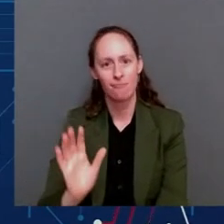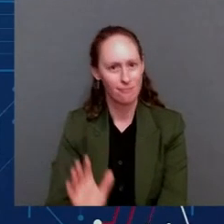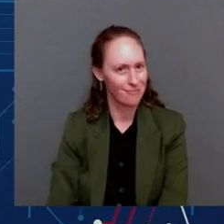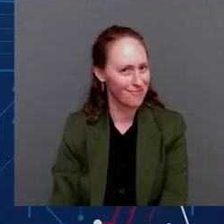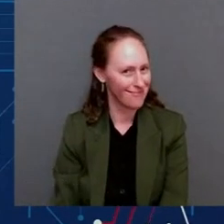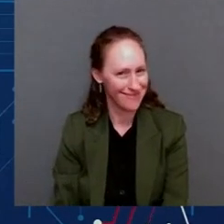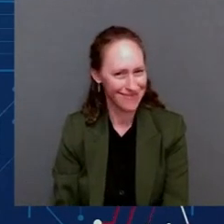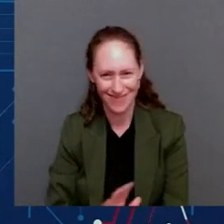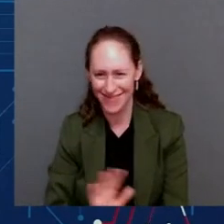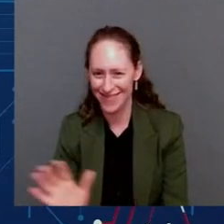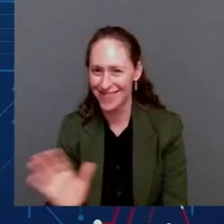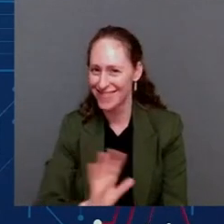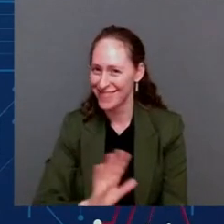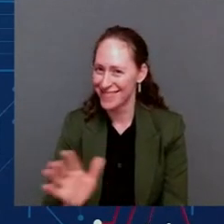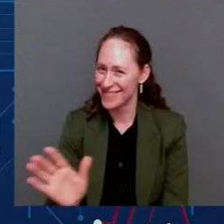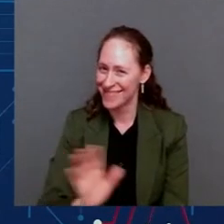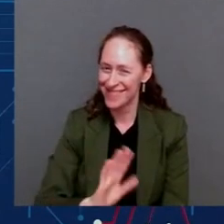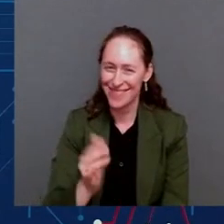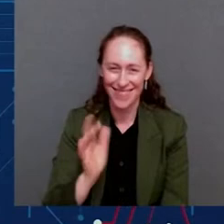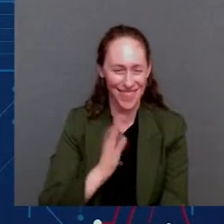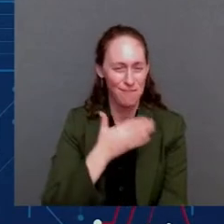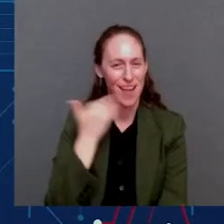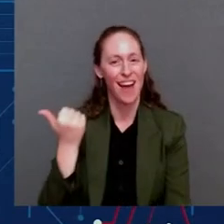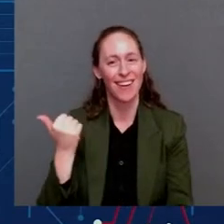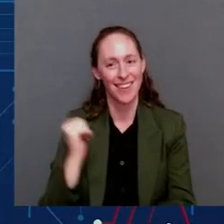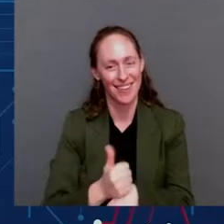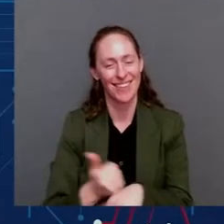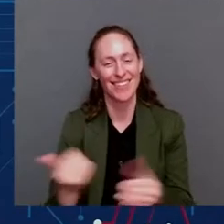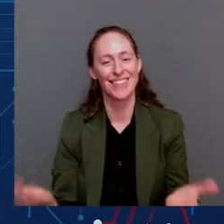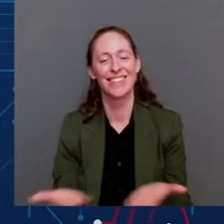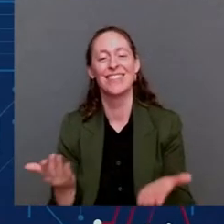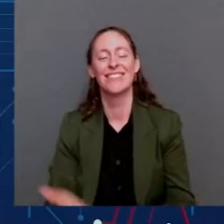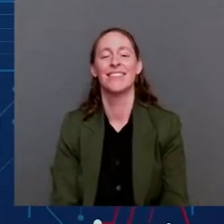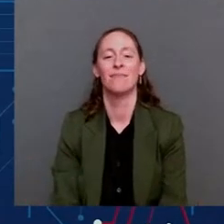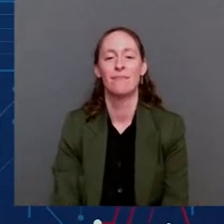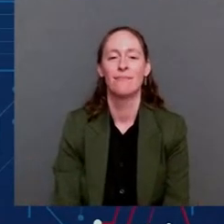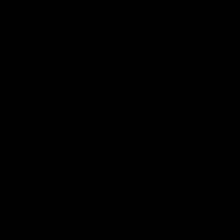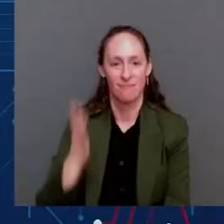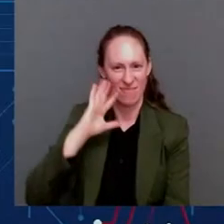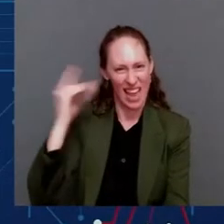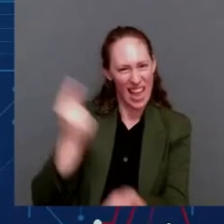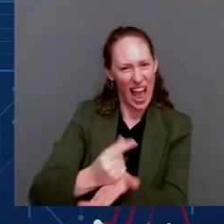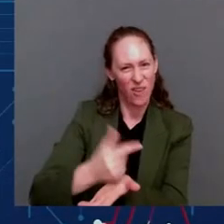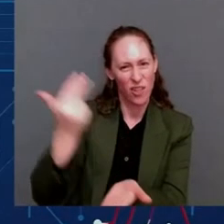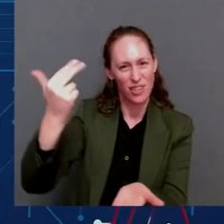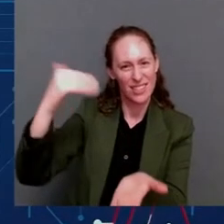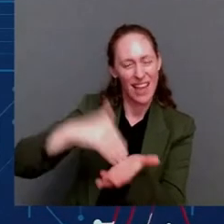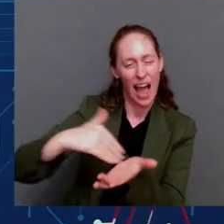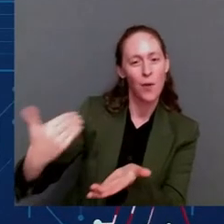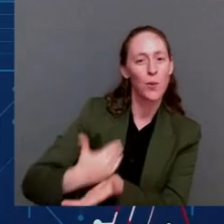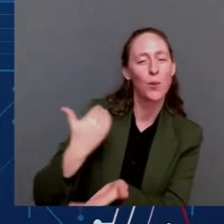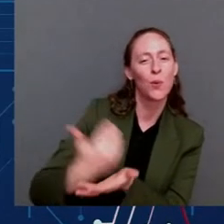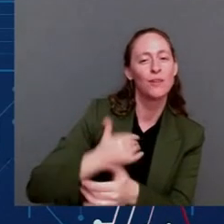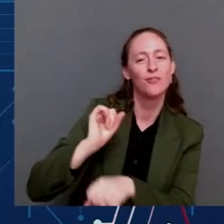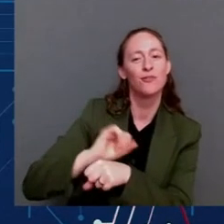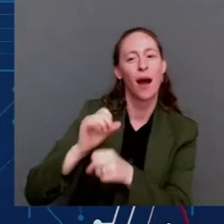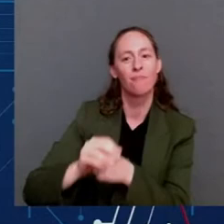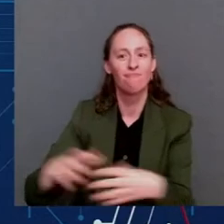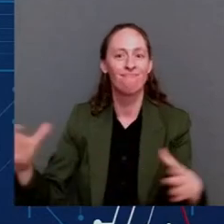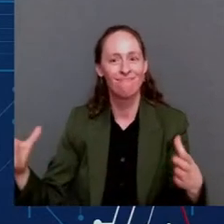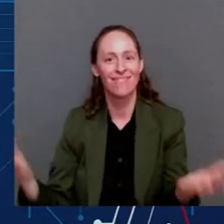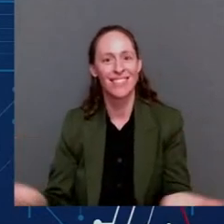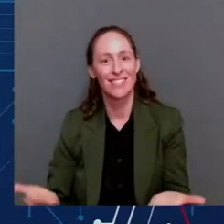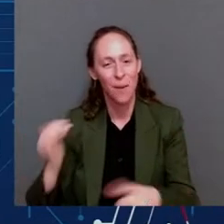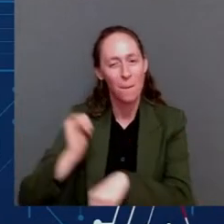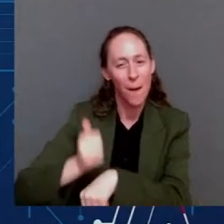613,000 of them gained since I took office, more than any other president. Construction and new manufacturing facilities are up more